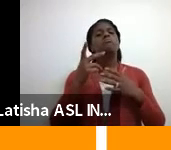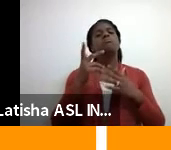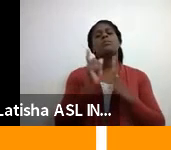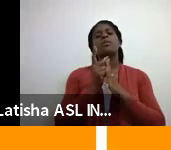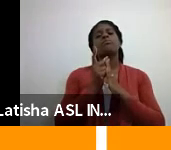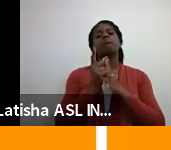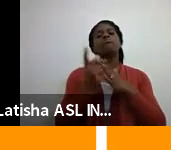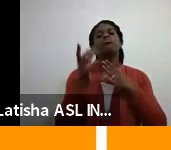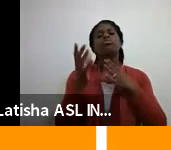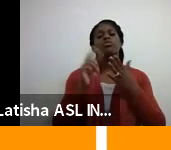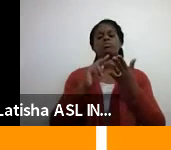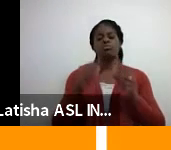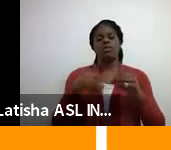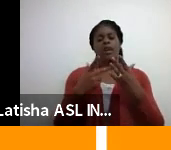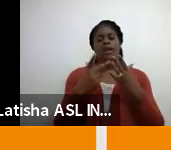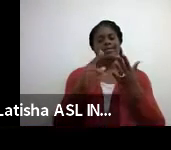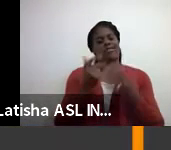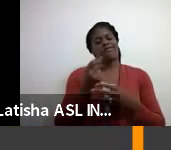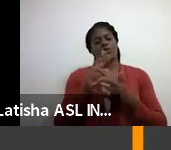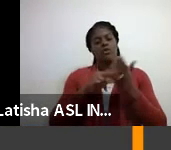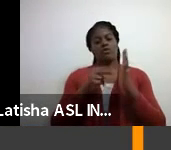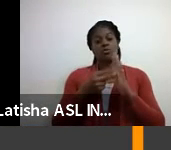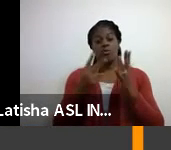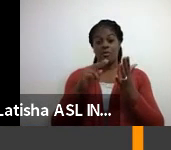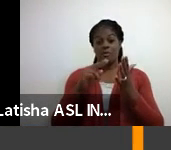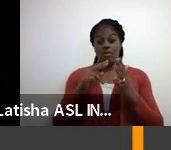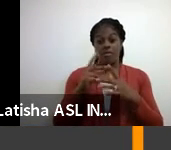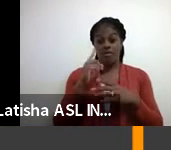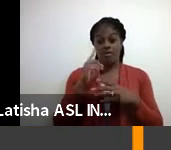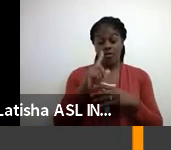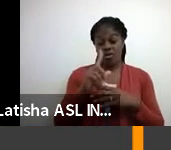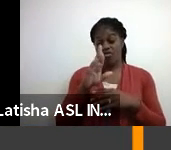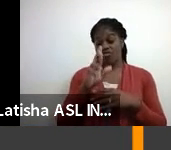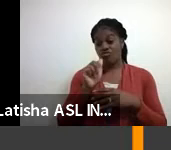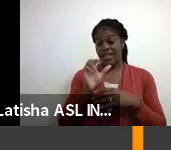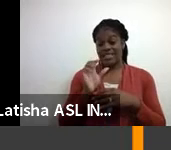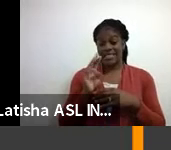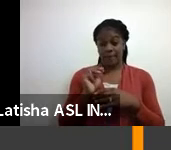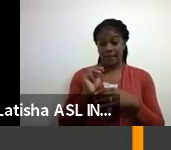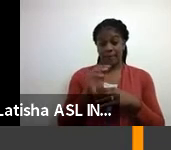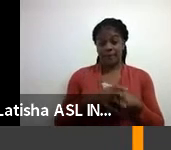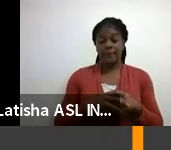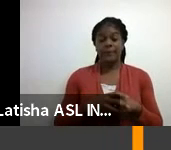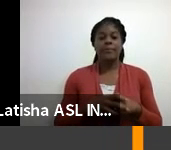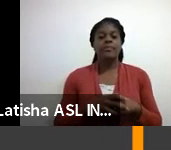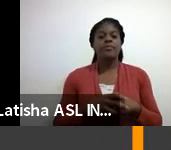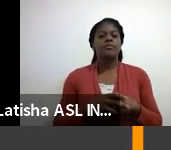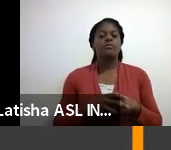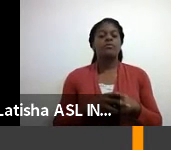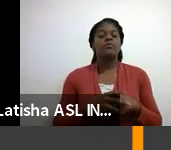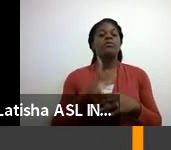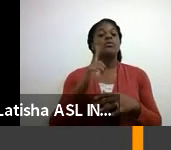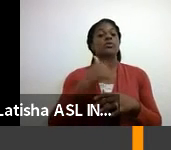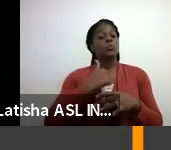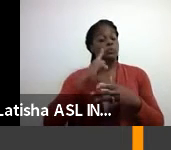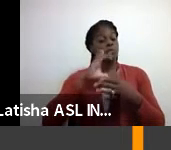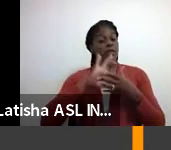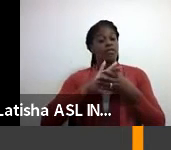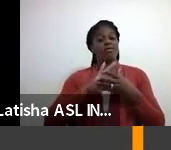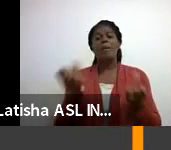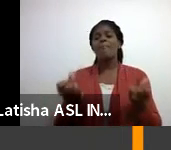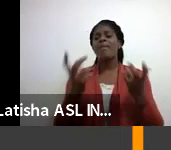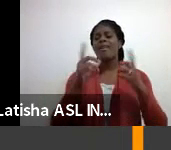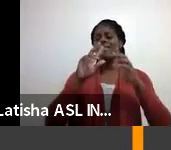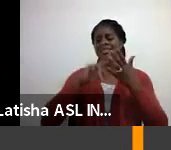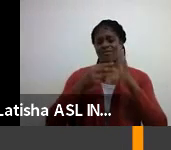few definitions for what we mean when we use the word racism. We believe that there are many definitions